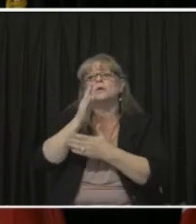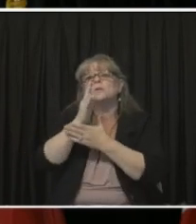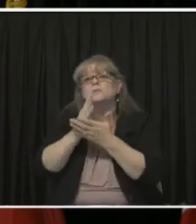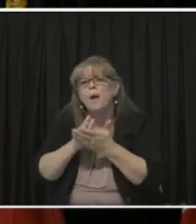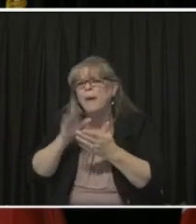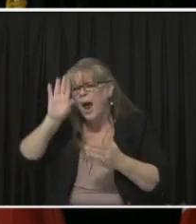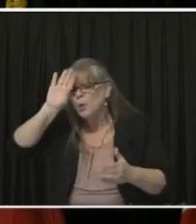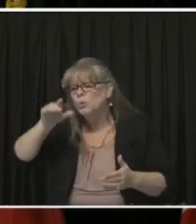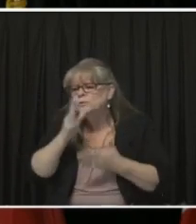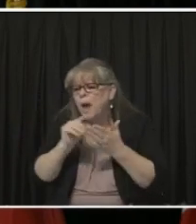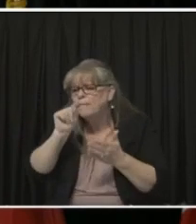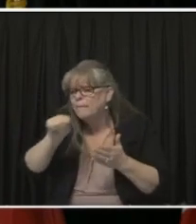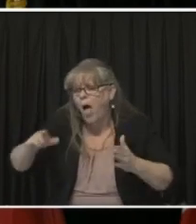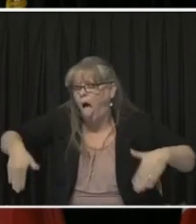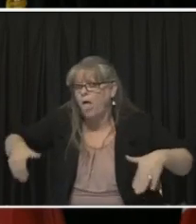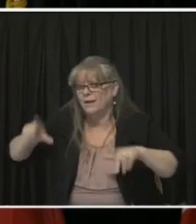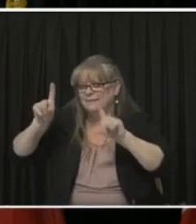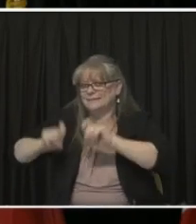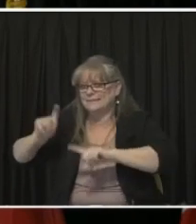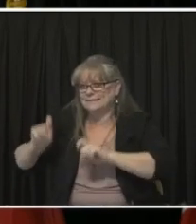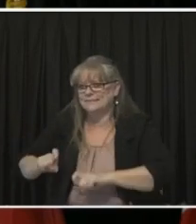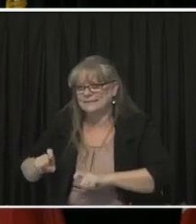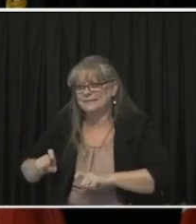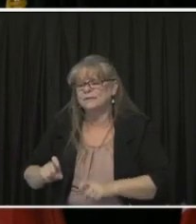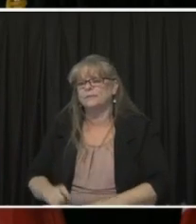contagious. Telephone?